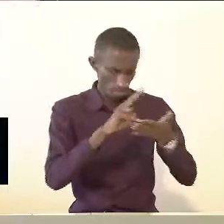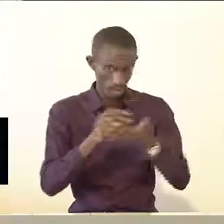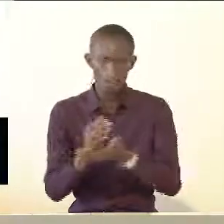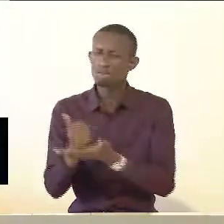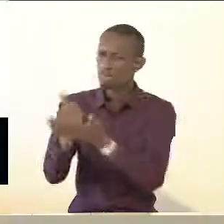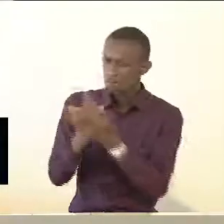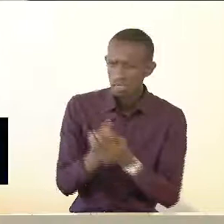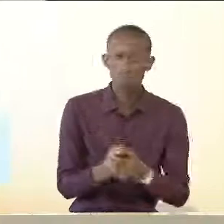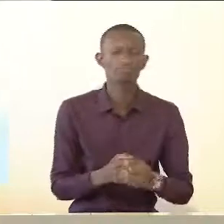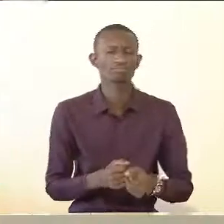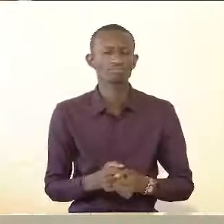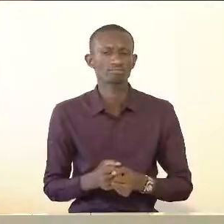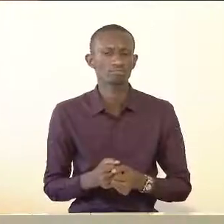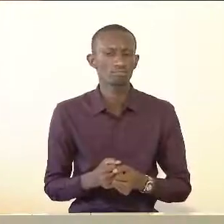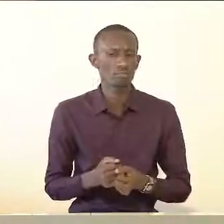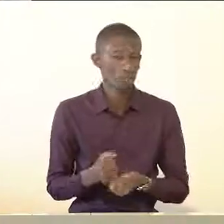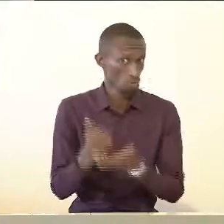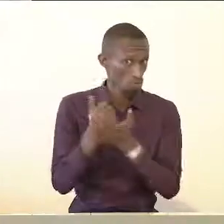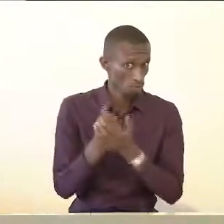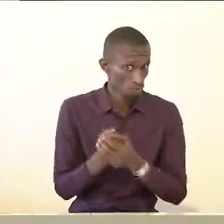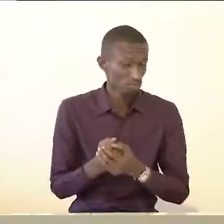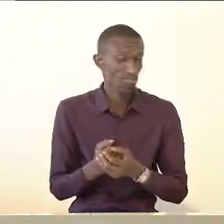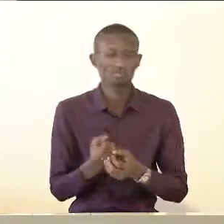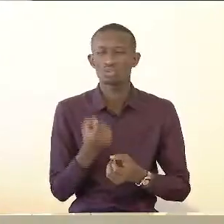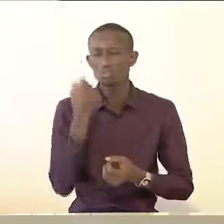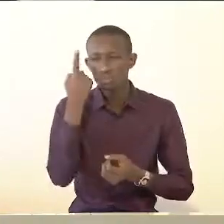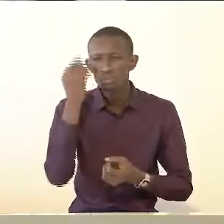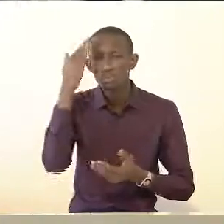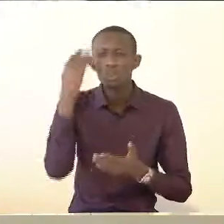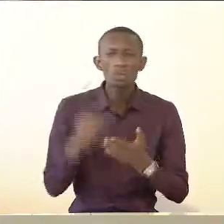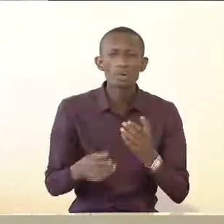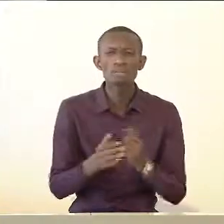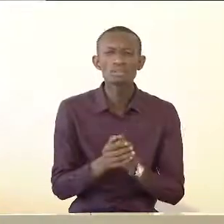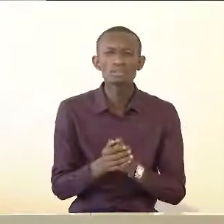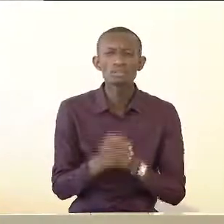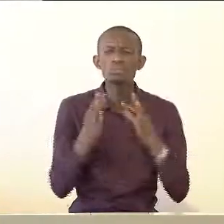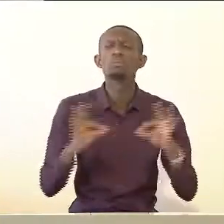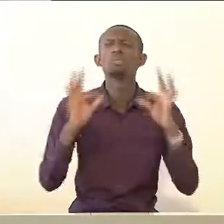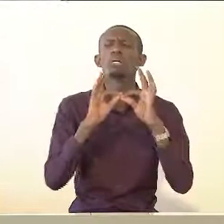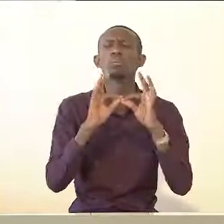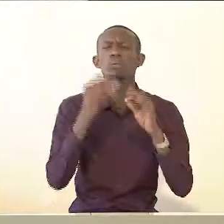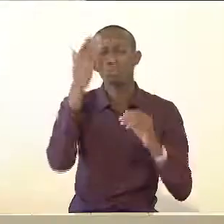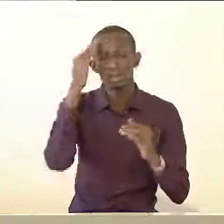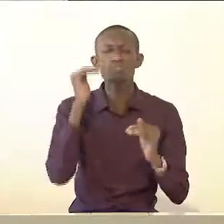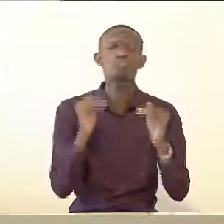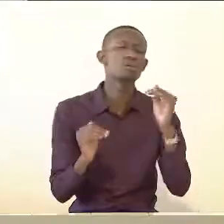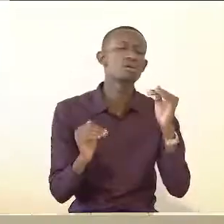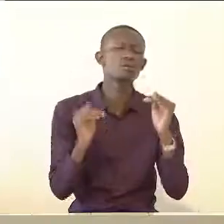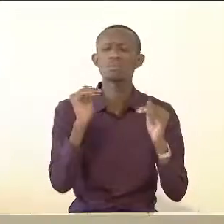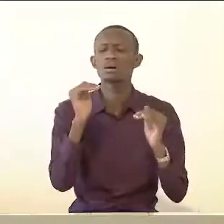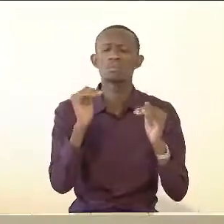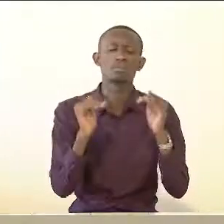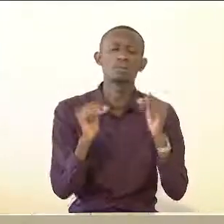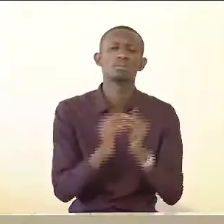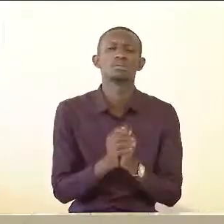is shivering when it is too cold is important to our body, and why is it that also sweating